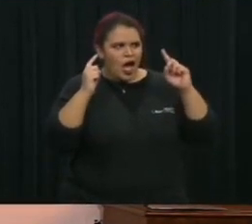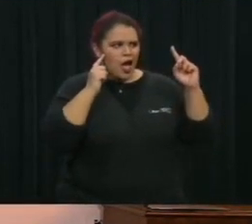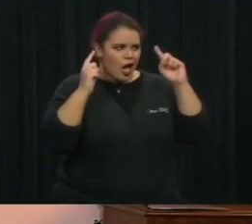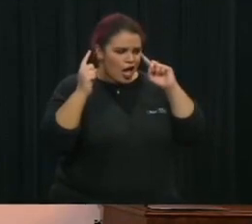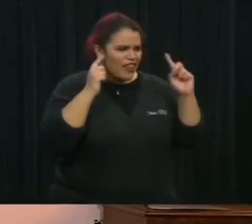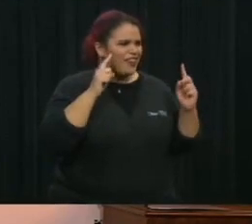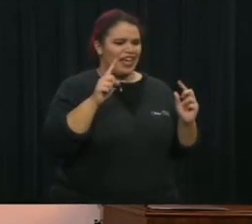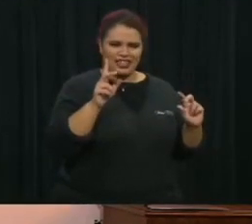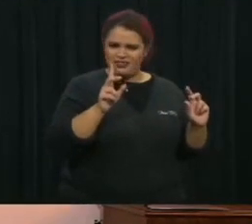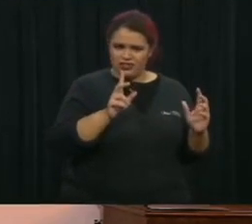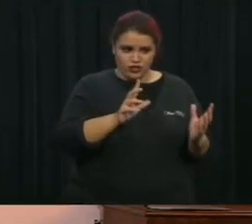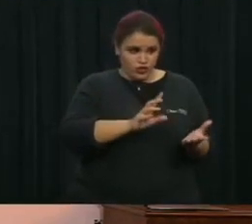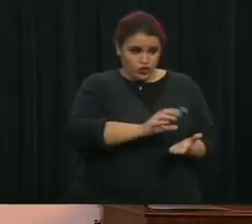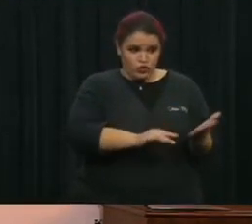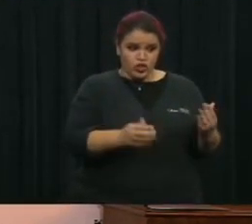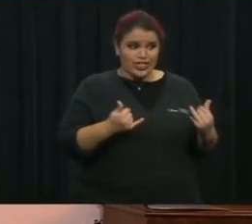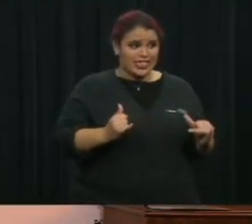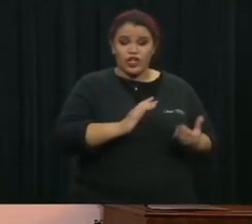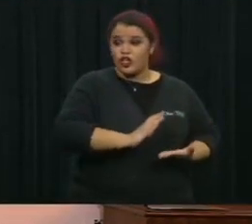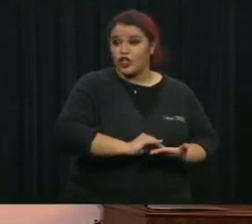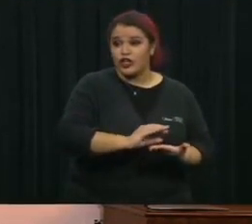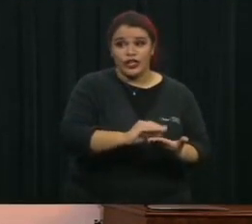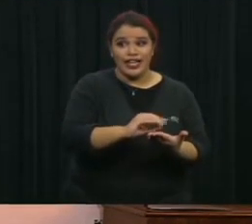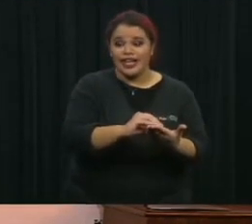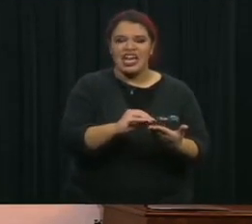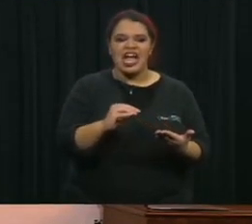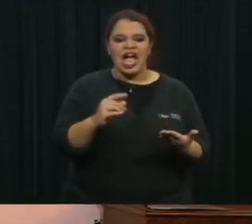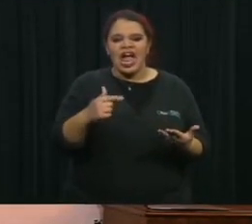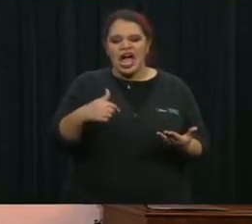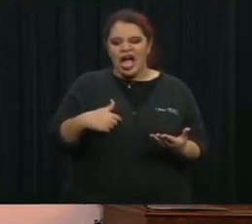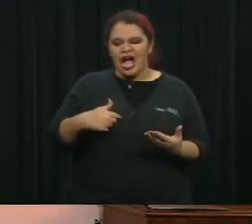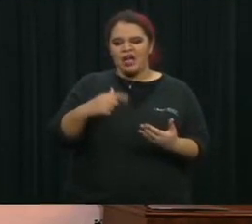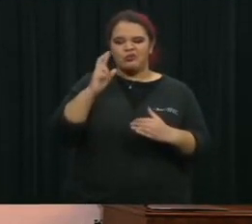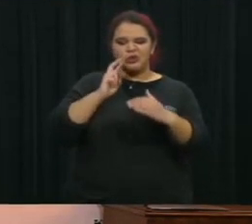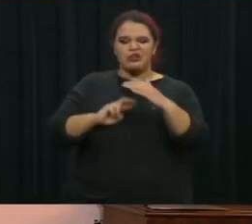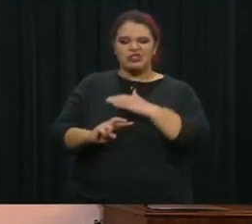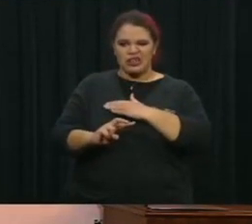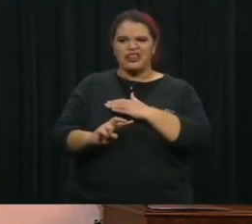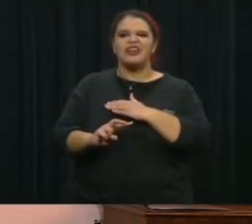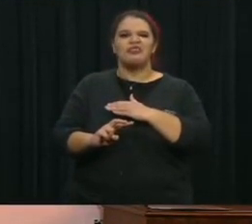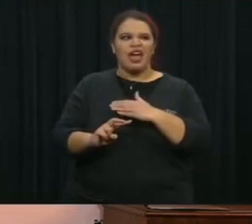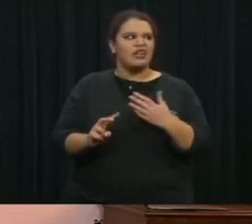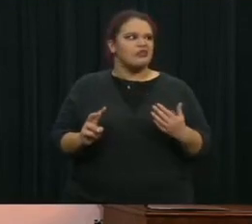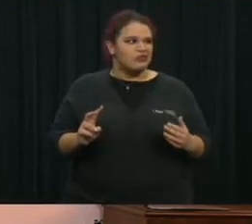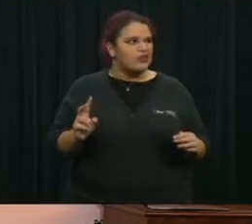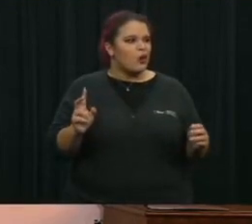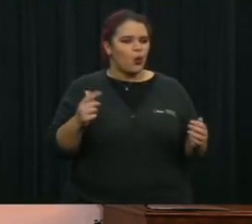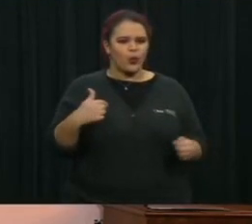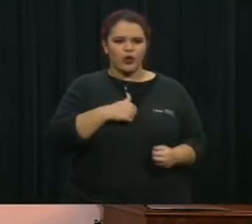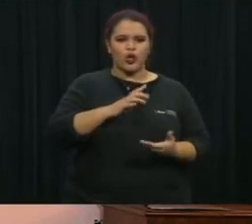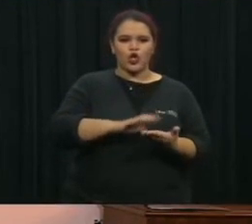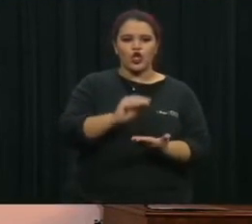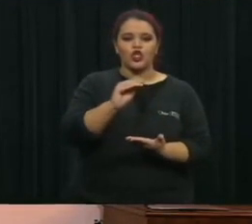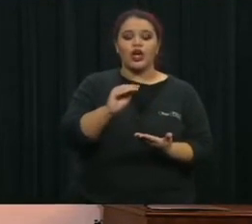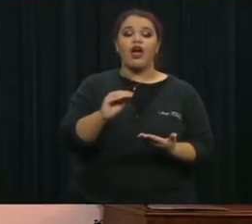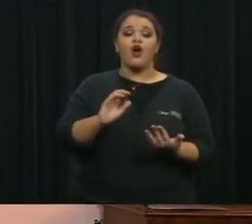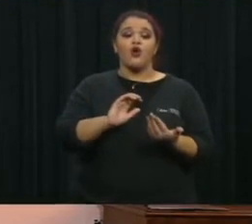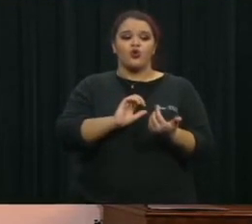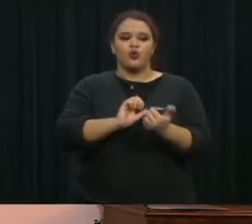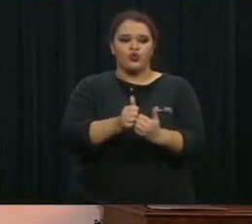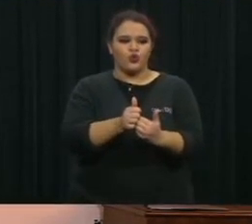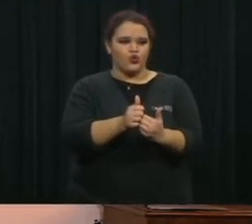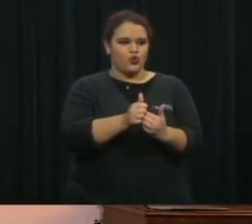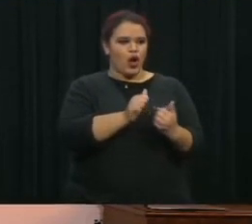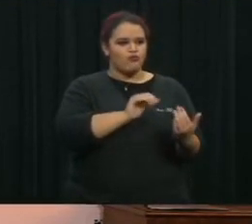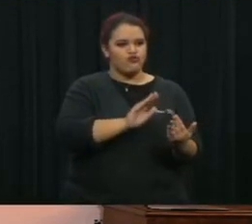My prediction is we're going to, figure out different ways of learning, and the distance learning is going to get perfected